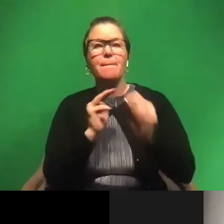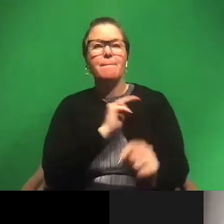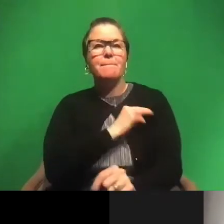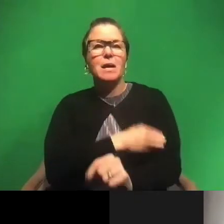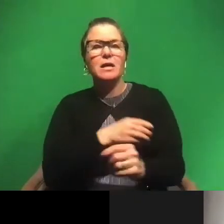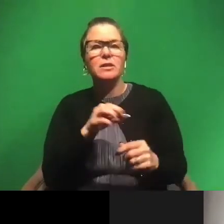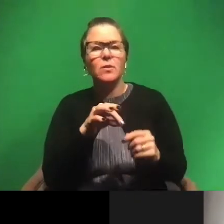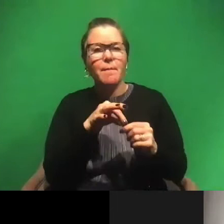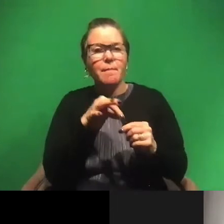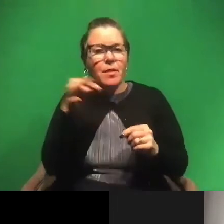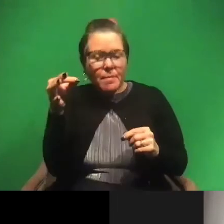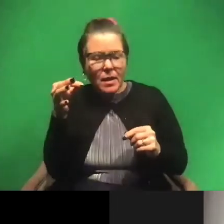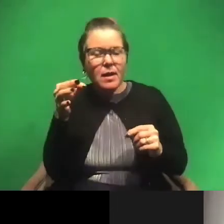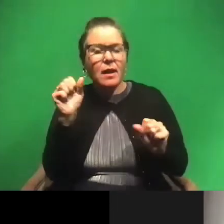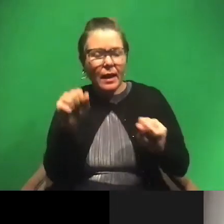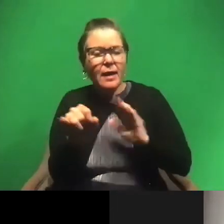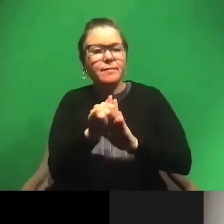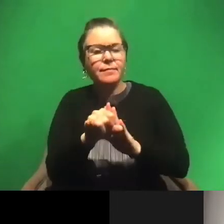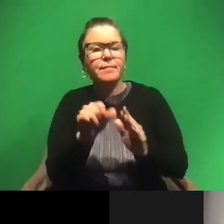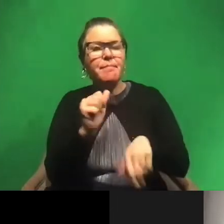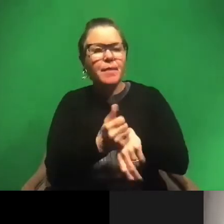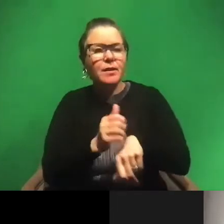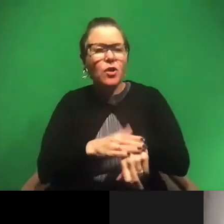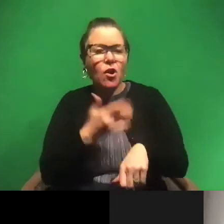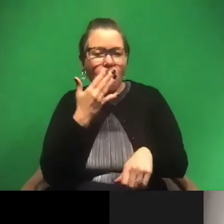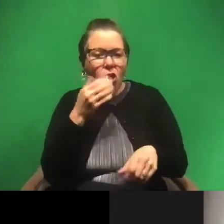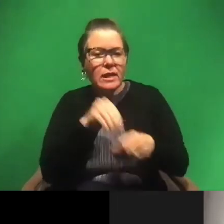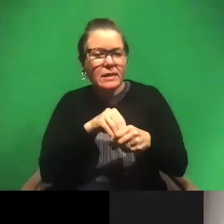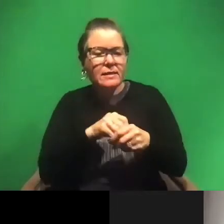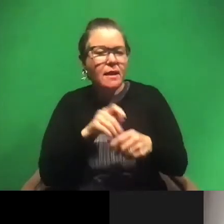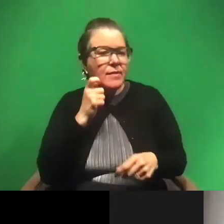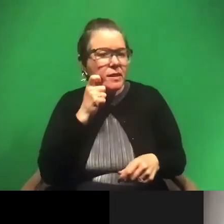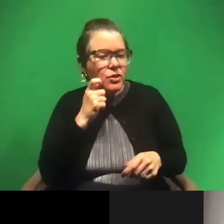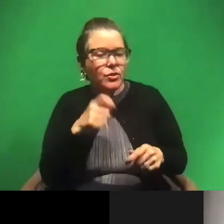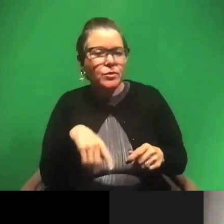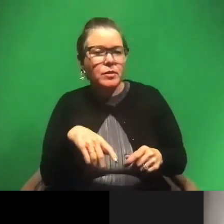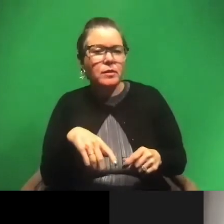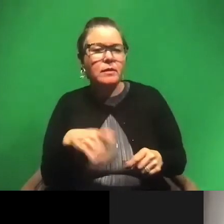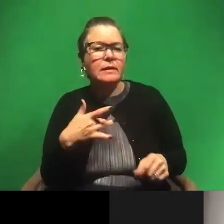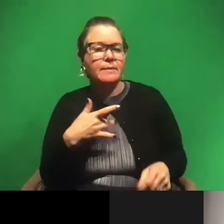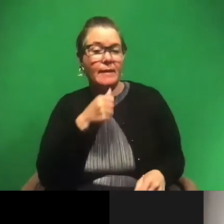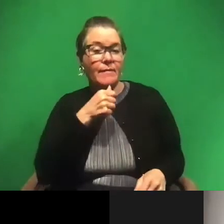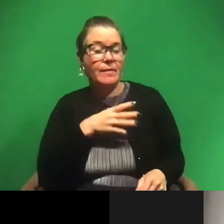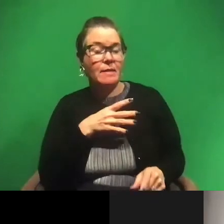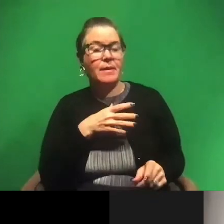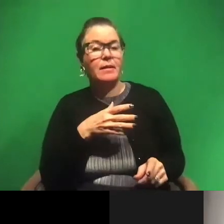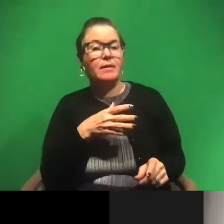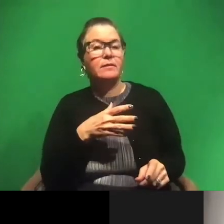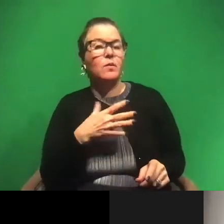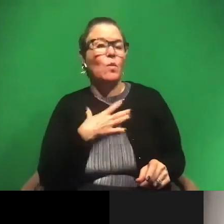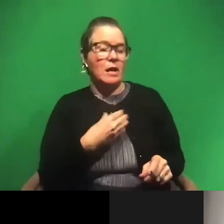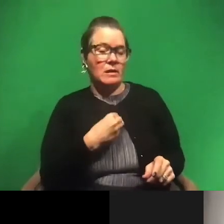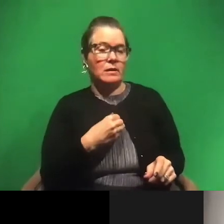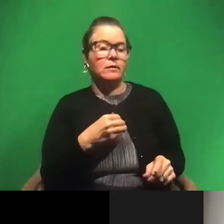we can actually see based on the color of the inside of the tissue. Usually females in white abalone are